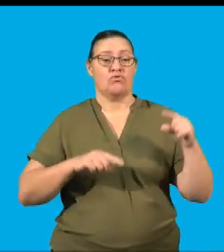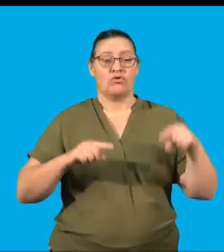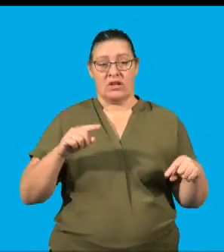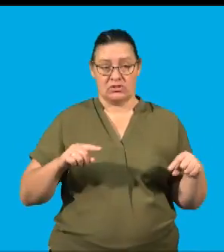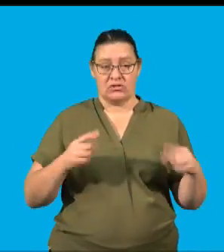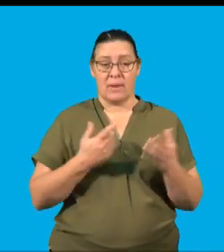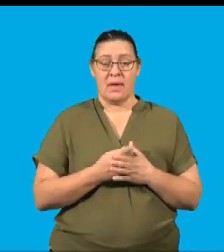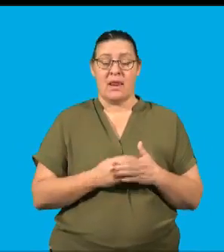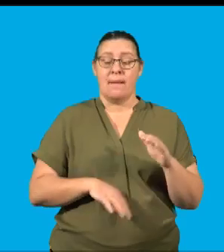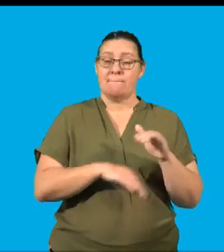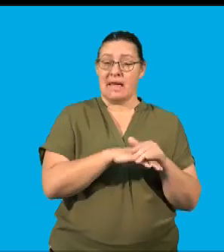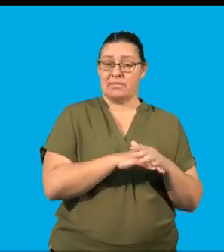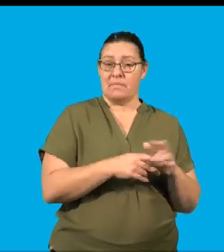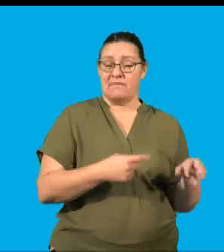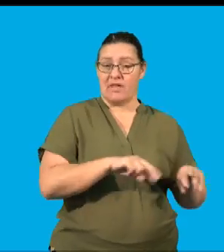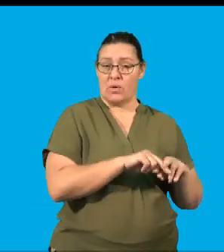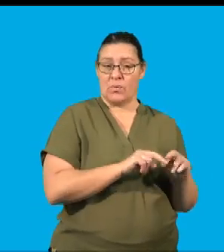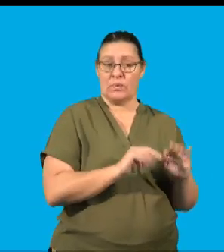would be the maximum value